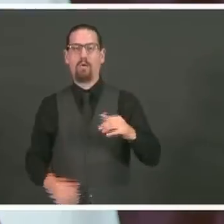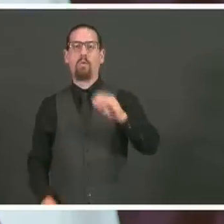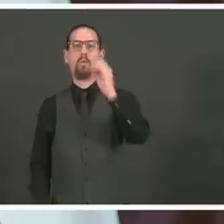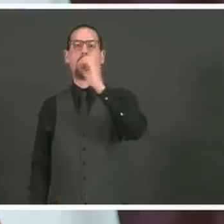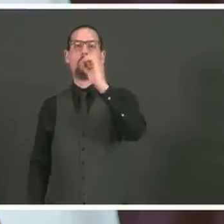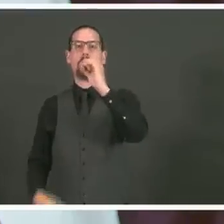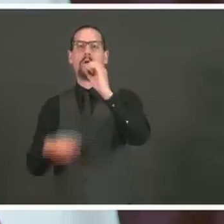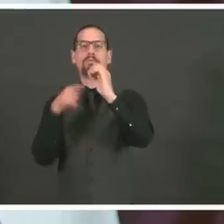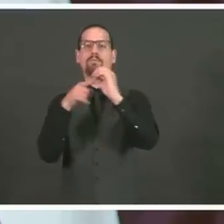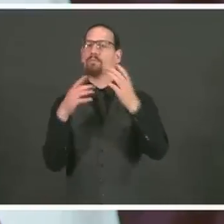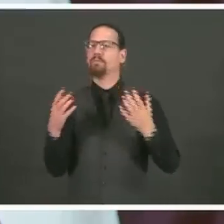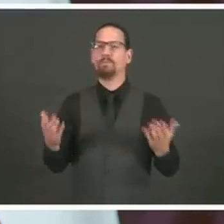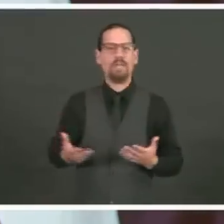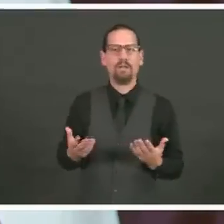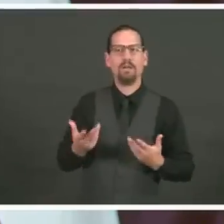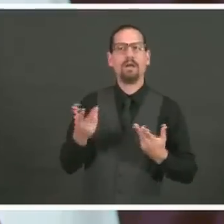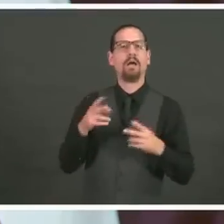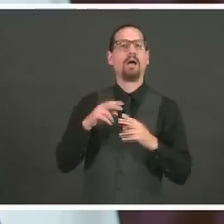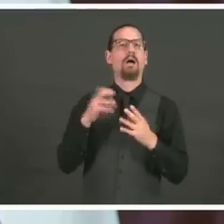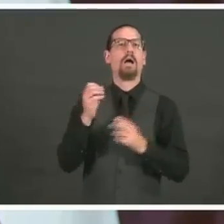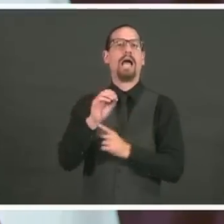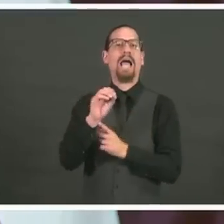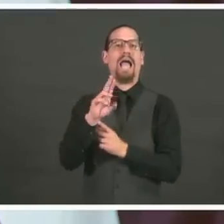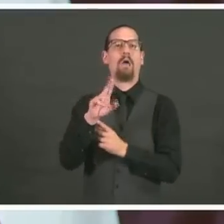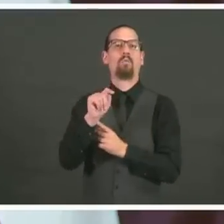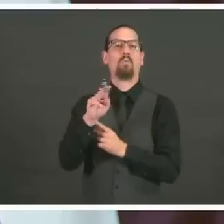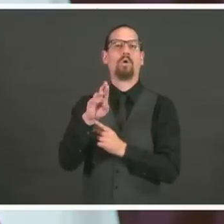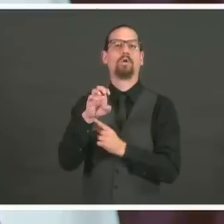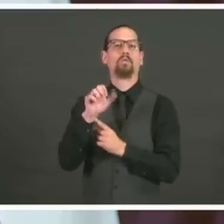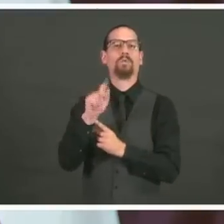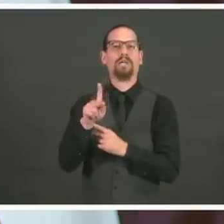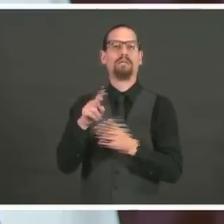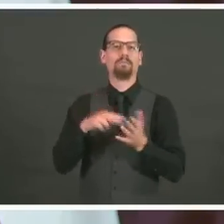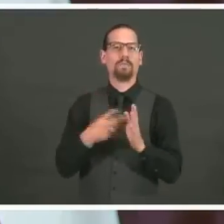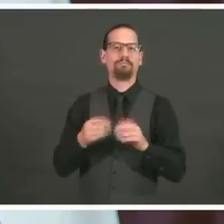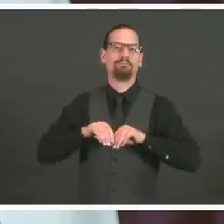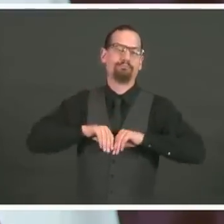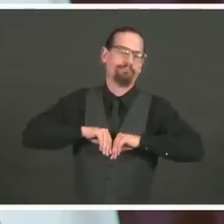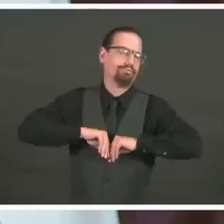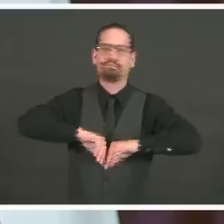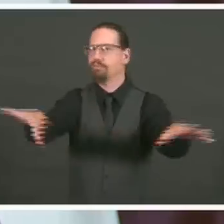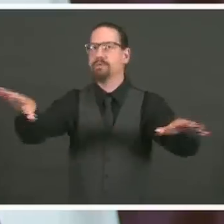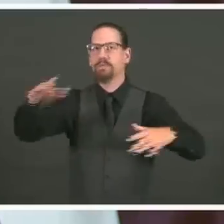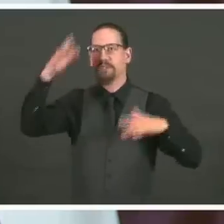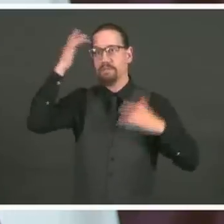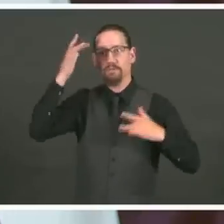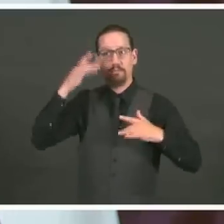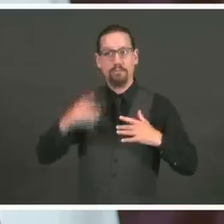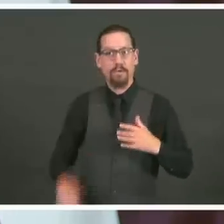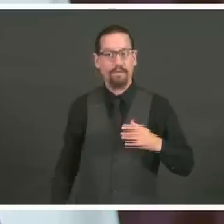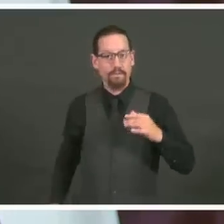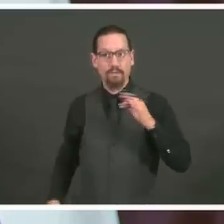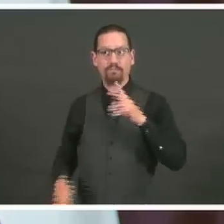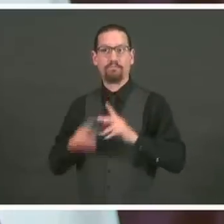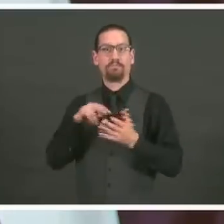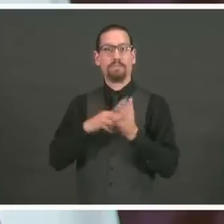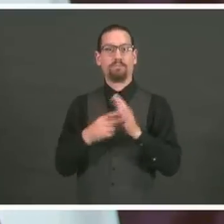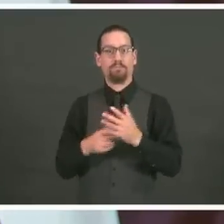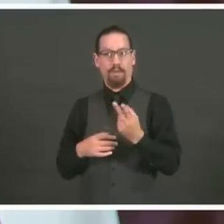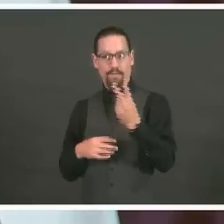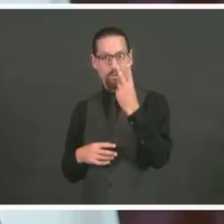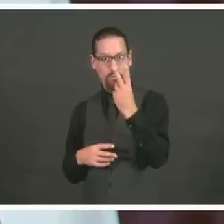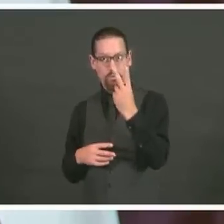cases, 2 or more, in a setting, any setting, a workplace, a nursing